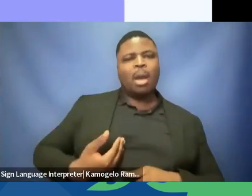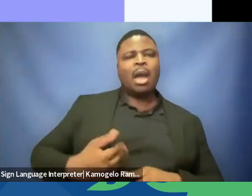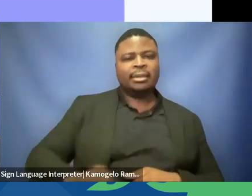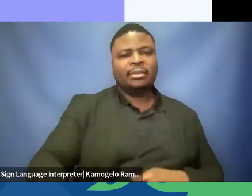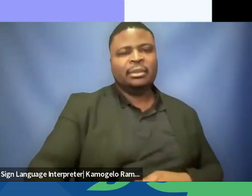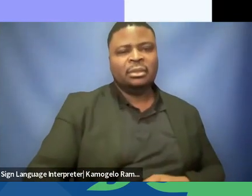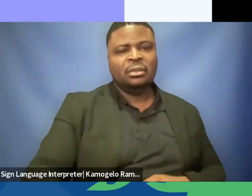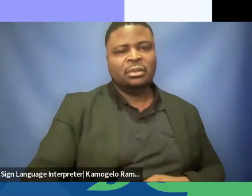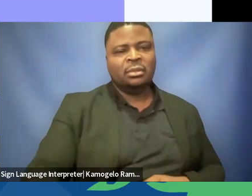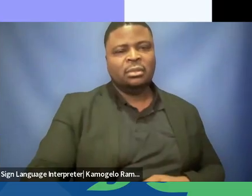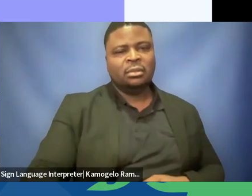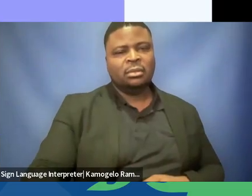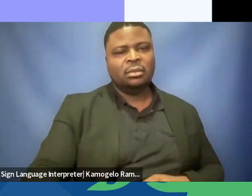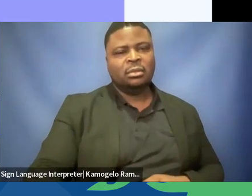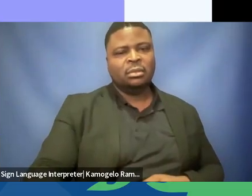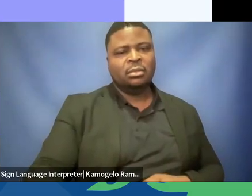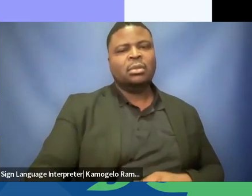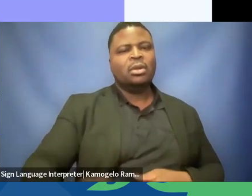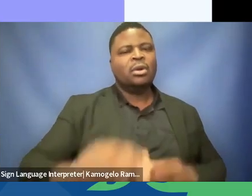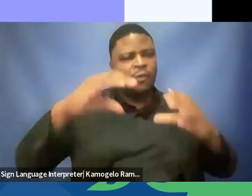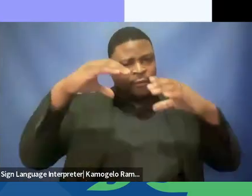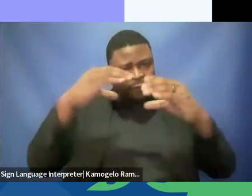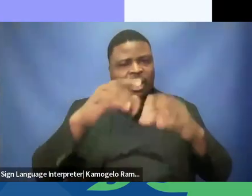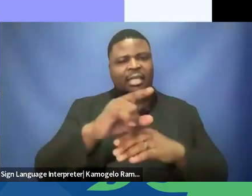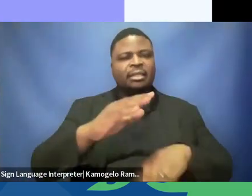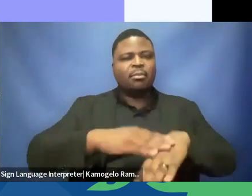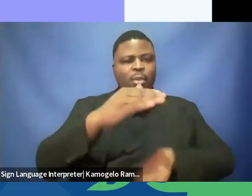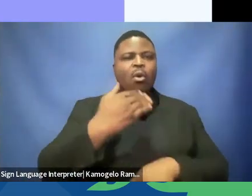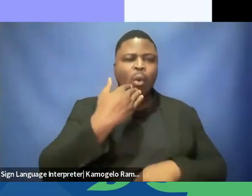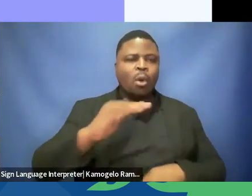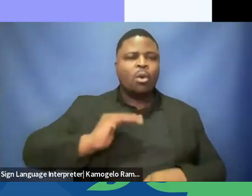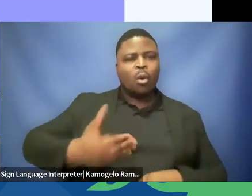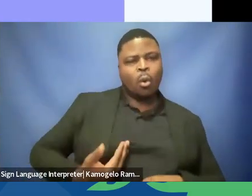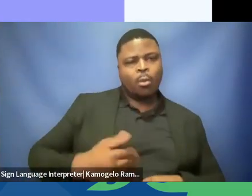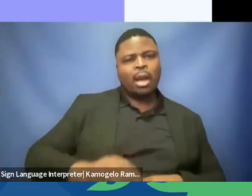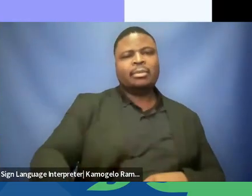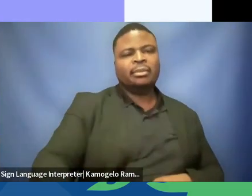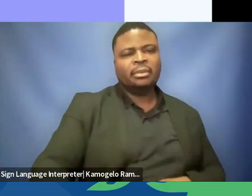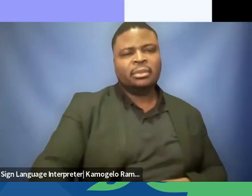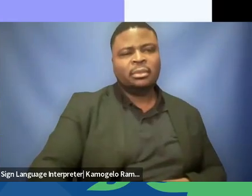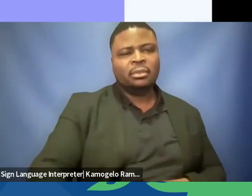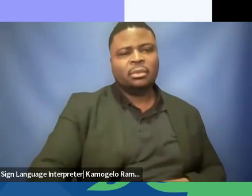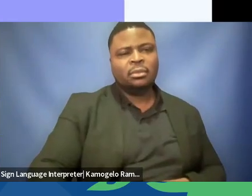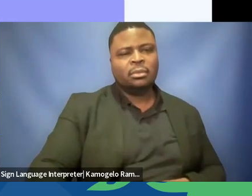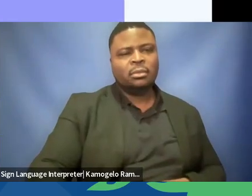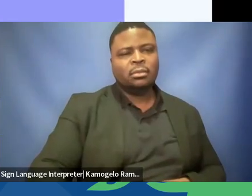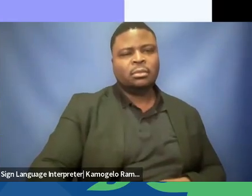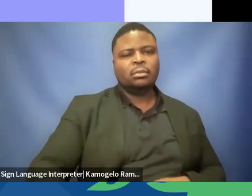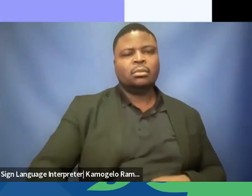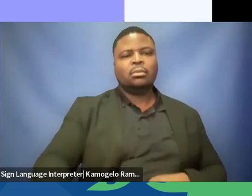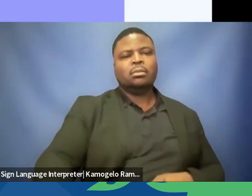reproductive system. But I want us to look at our research finding. We found that the frequency of stimulant use for